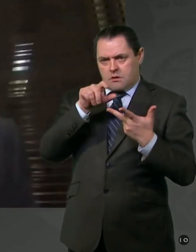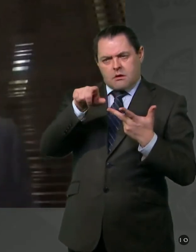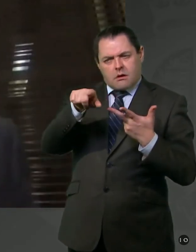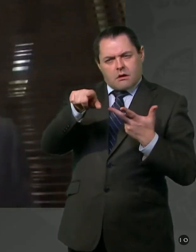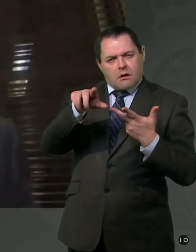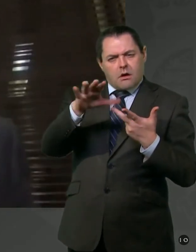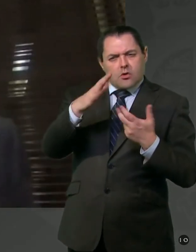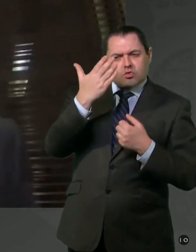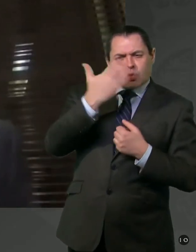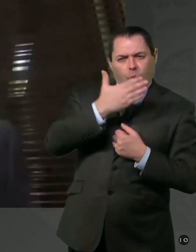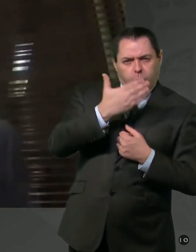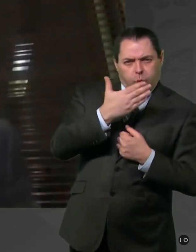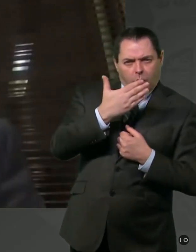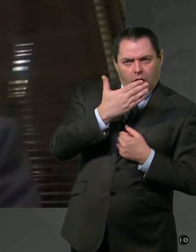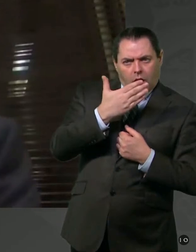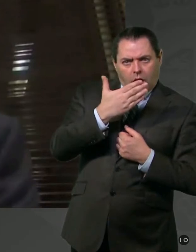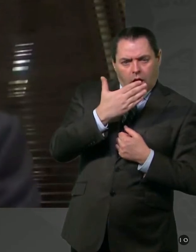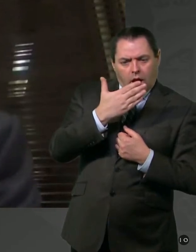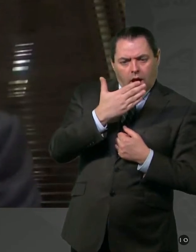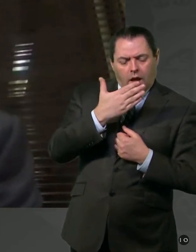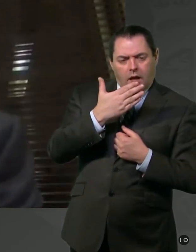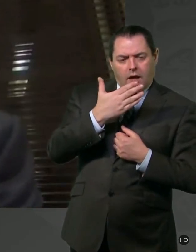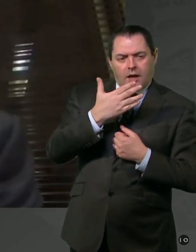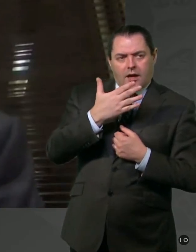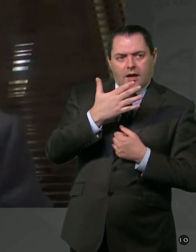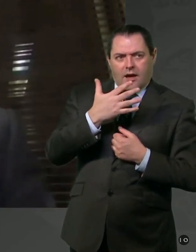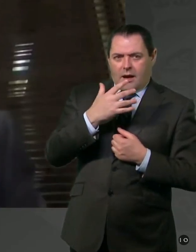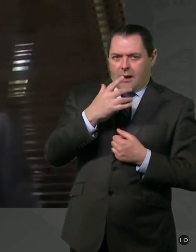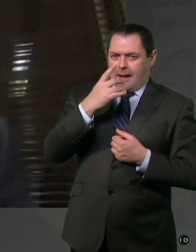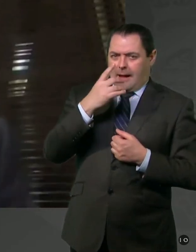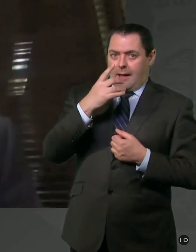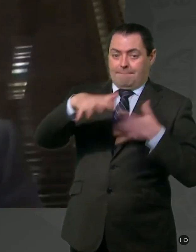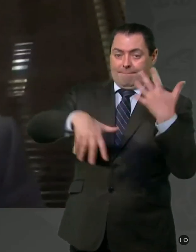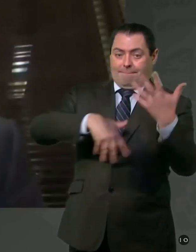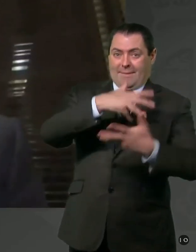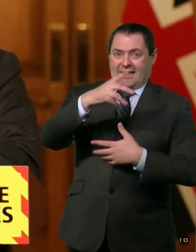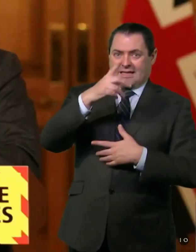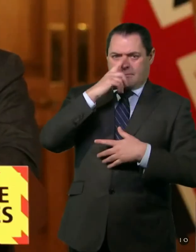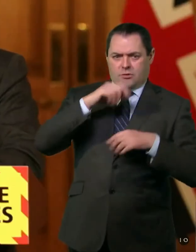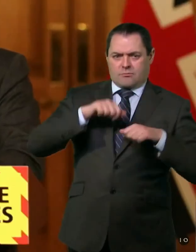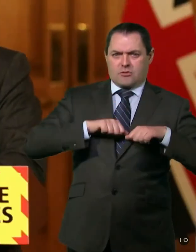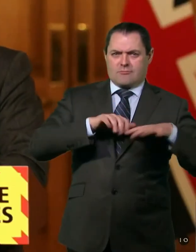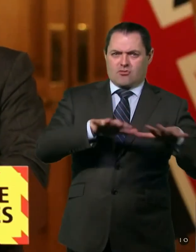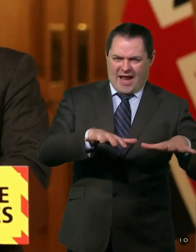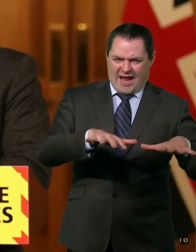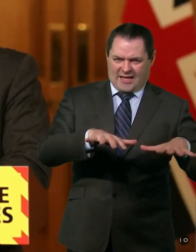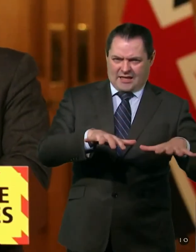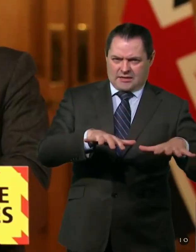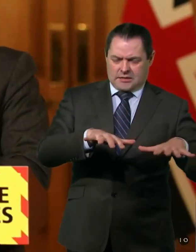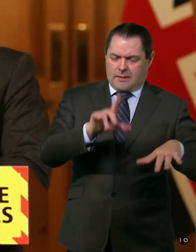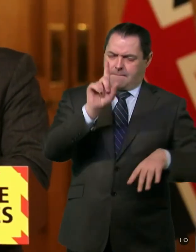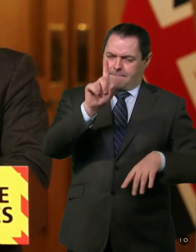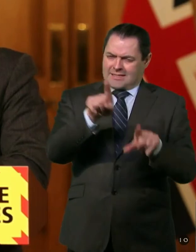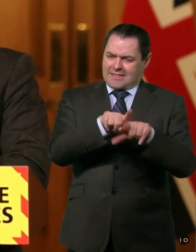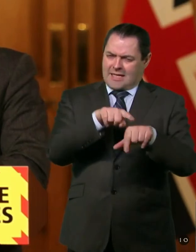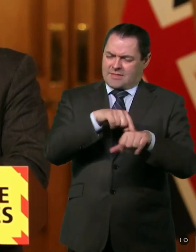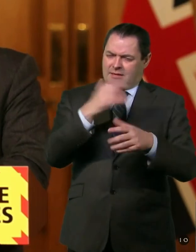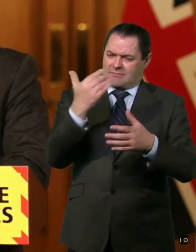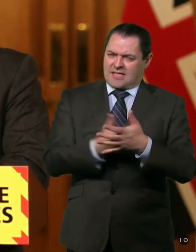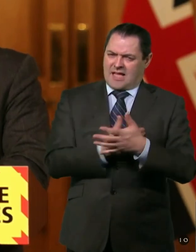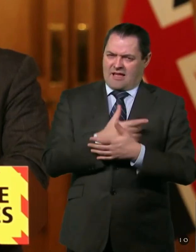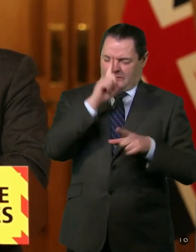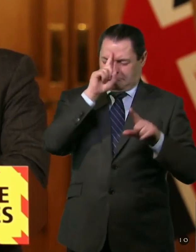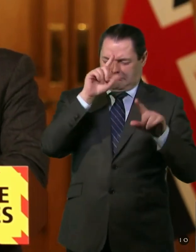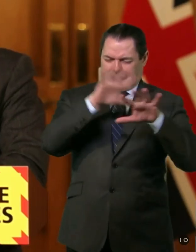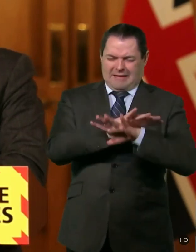of transmission and also safe places to be? Thanks, Carl. Well, obviously, schools are the priority. They